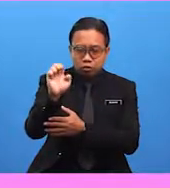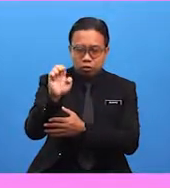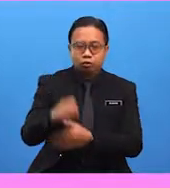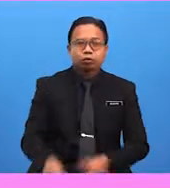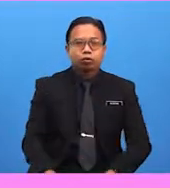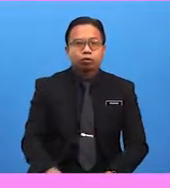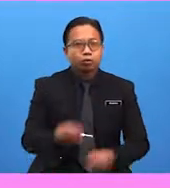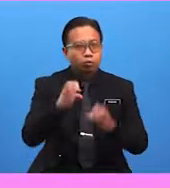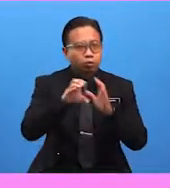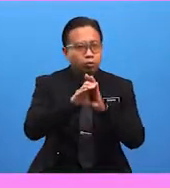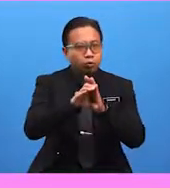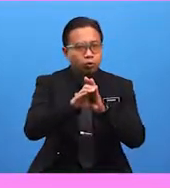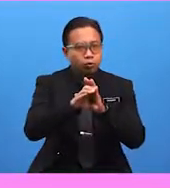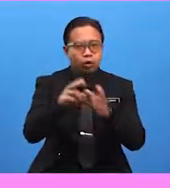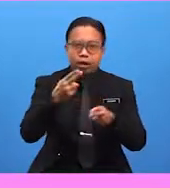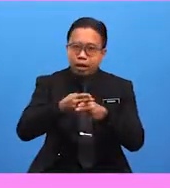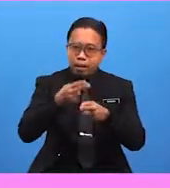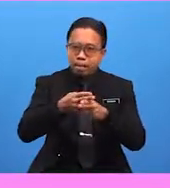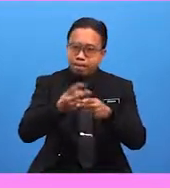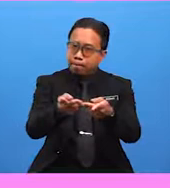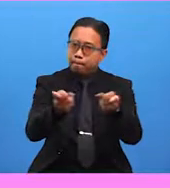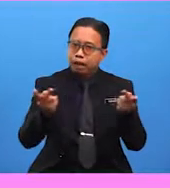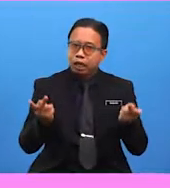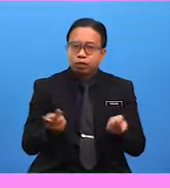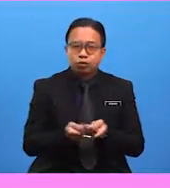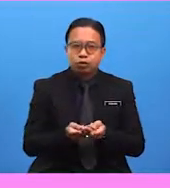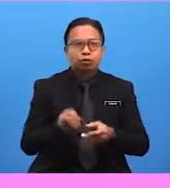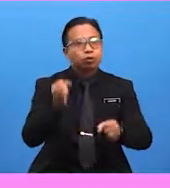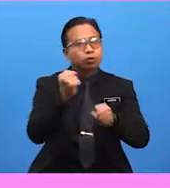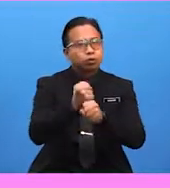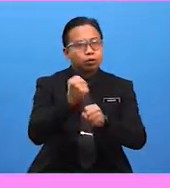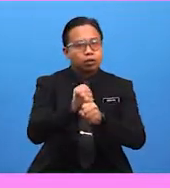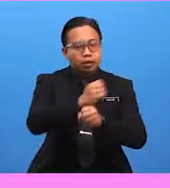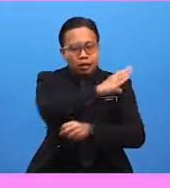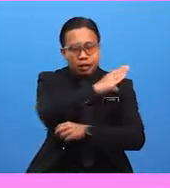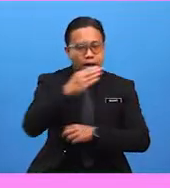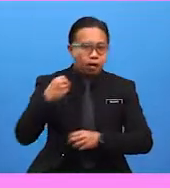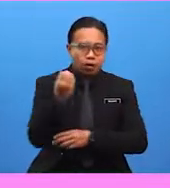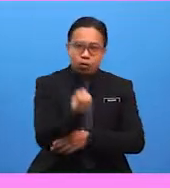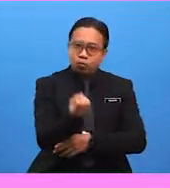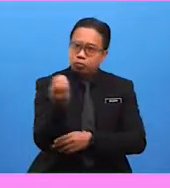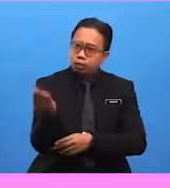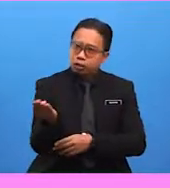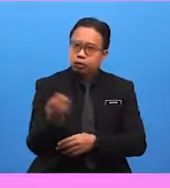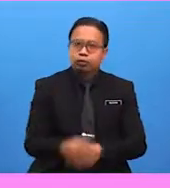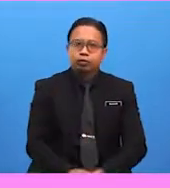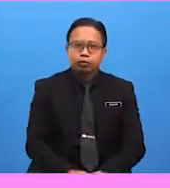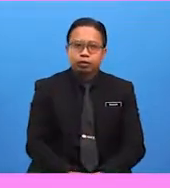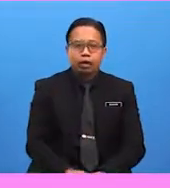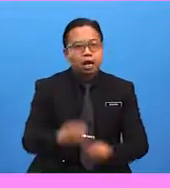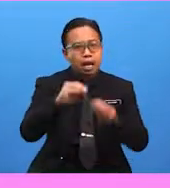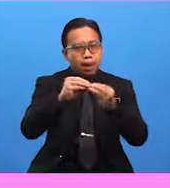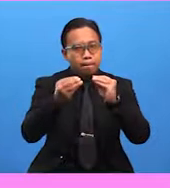name, a place, a profession, an object, a